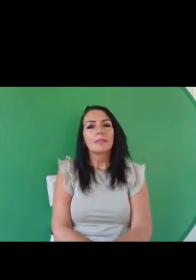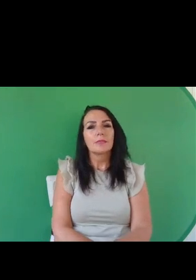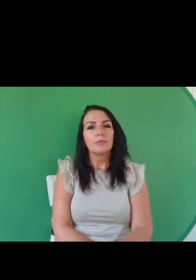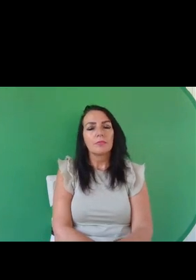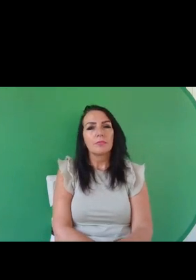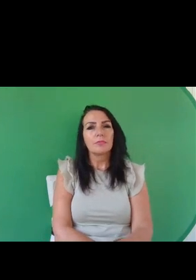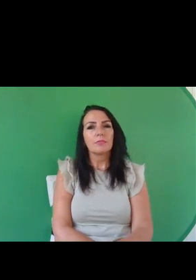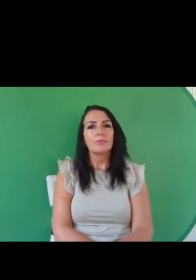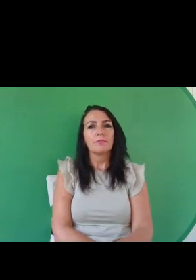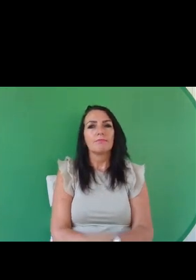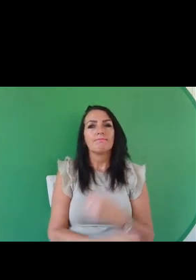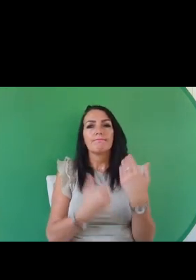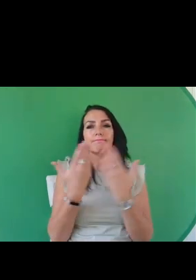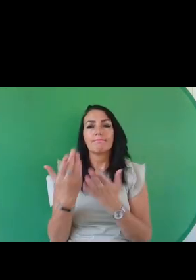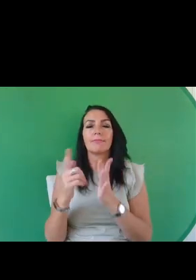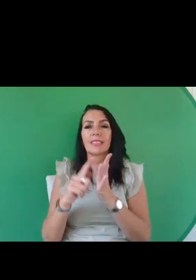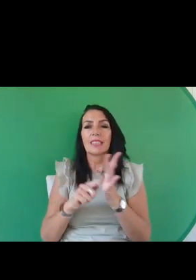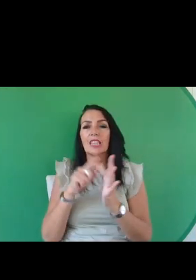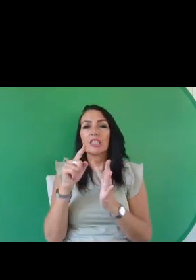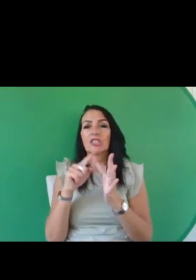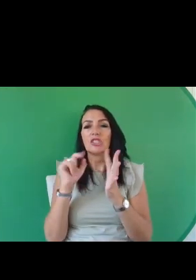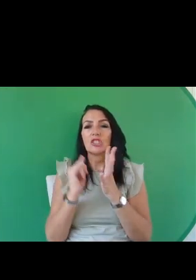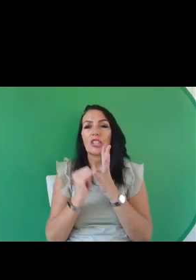And I'll now hand back to Jess.